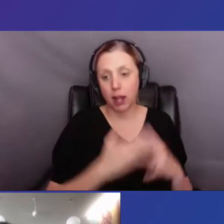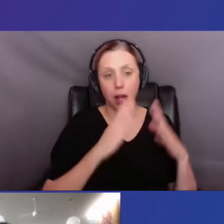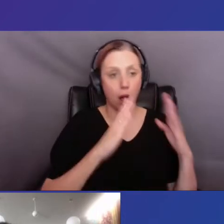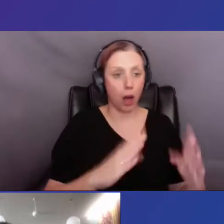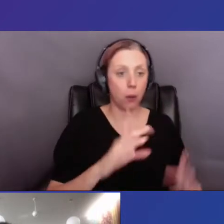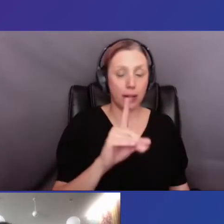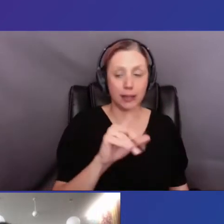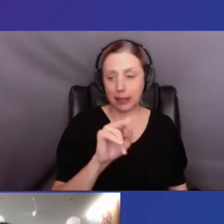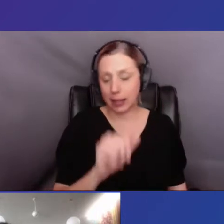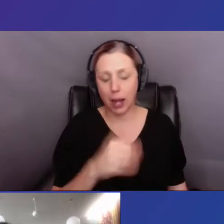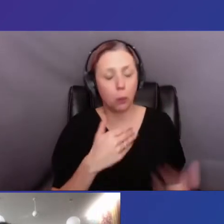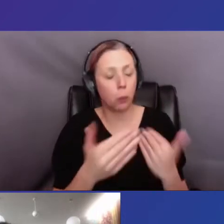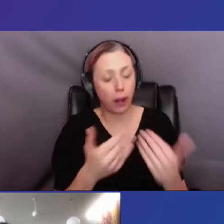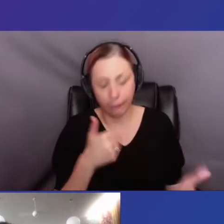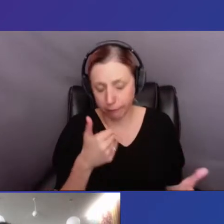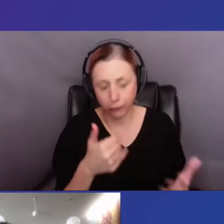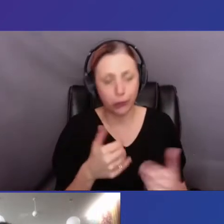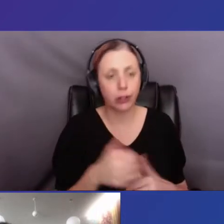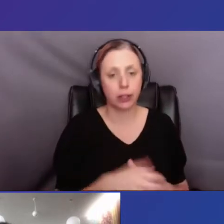DNA, or,